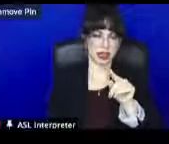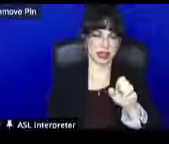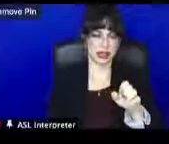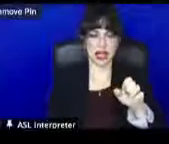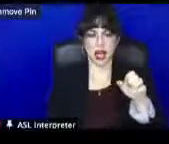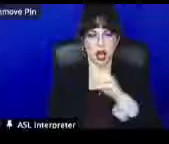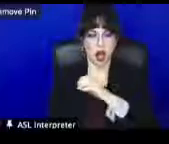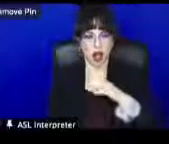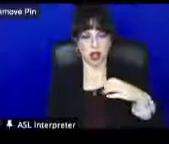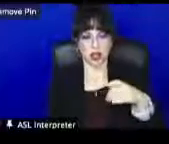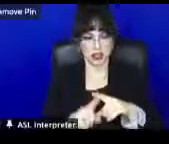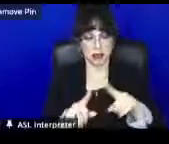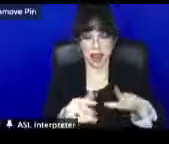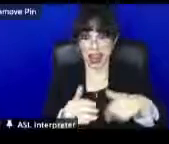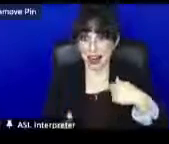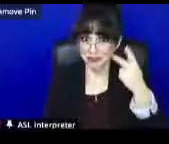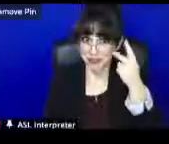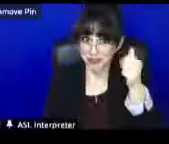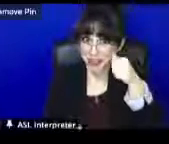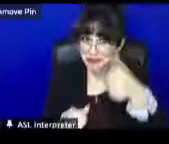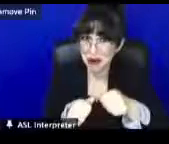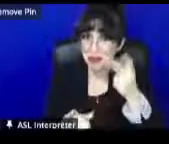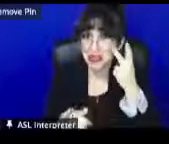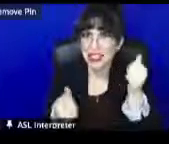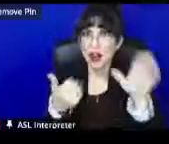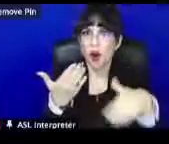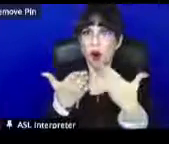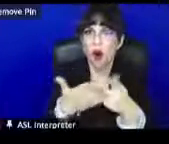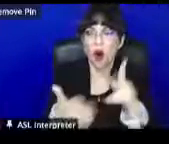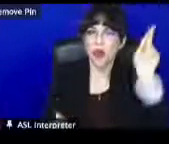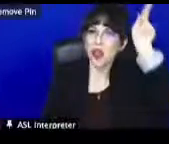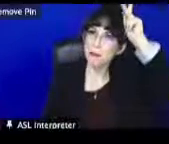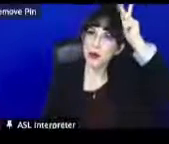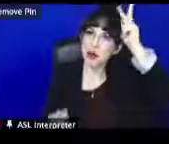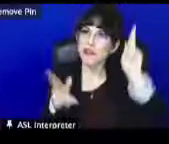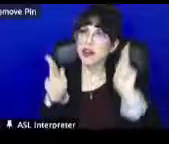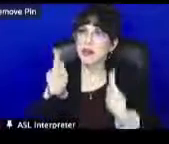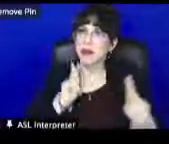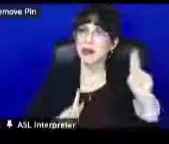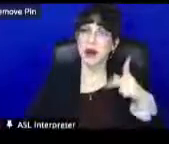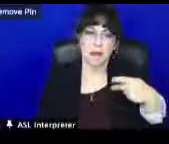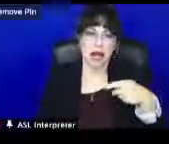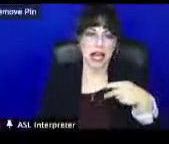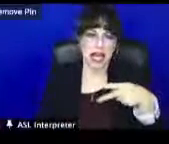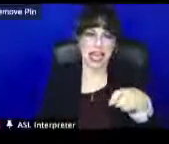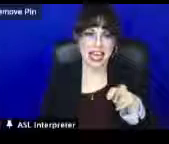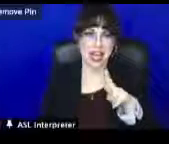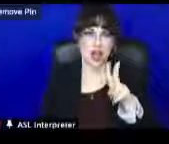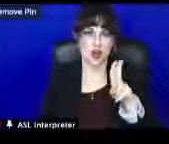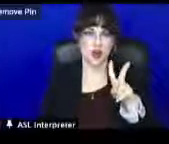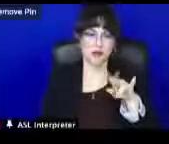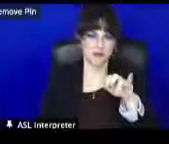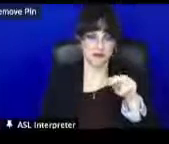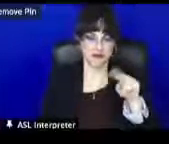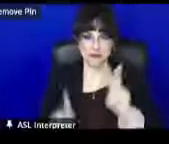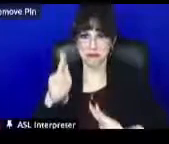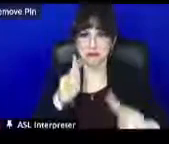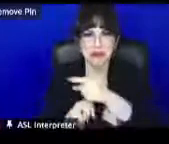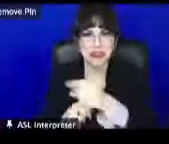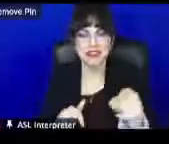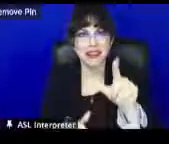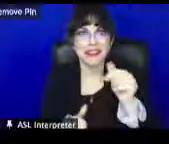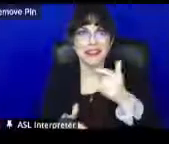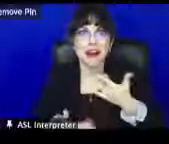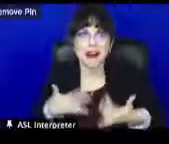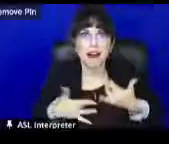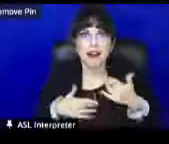remember thinking, gosh, there's this many Peruvians in Los Angeles. And, just the excitement of voting. But it was also